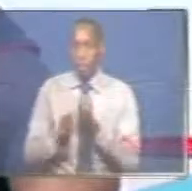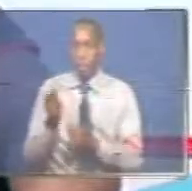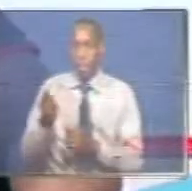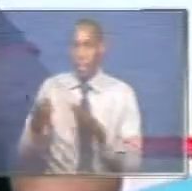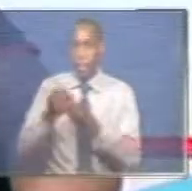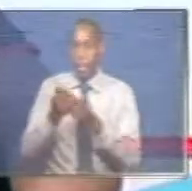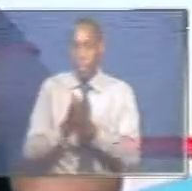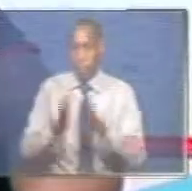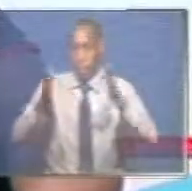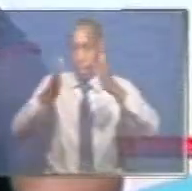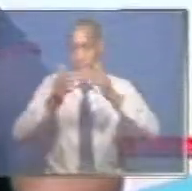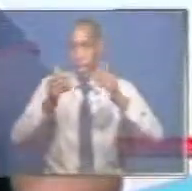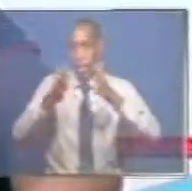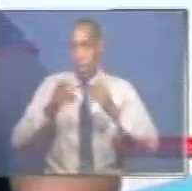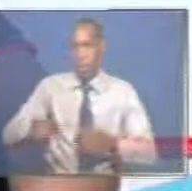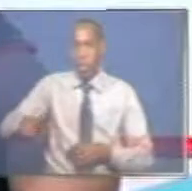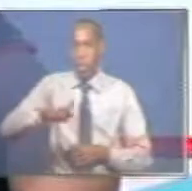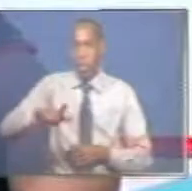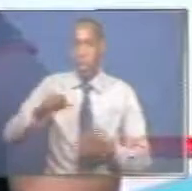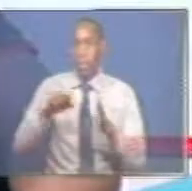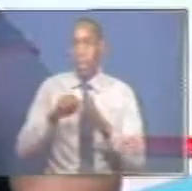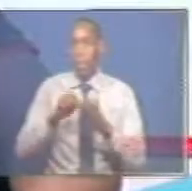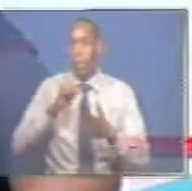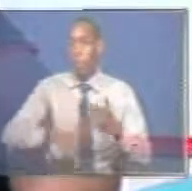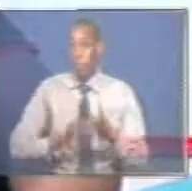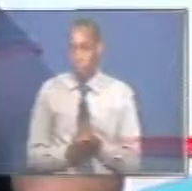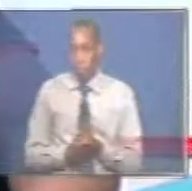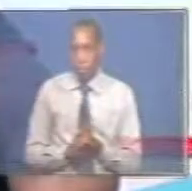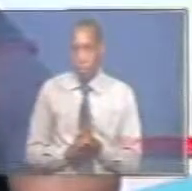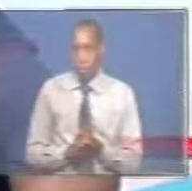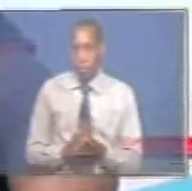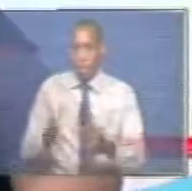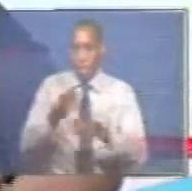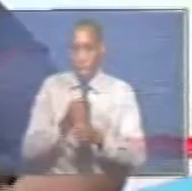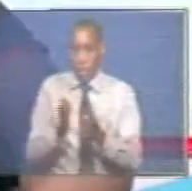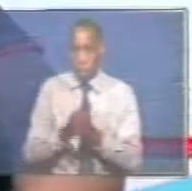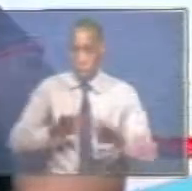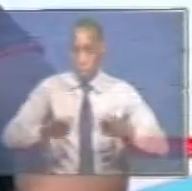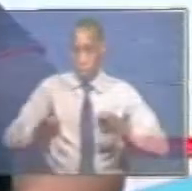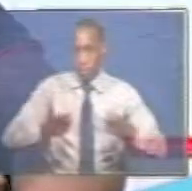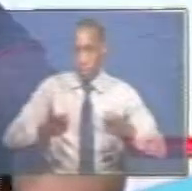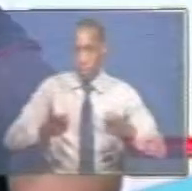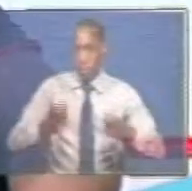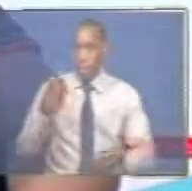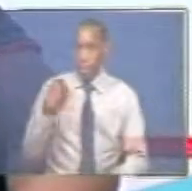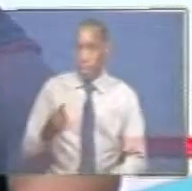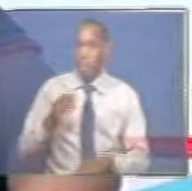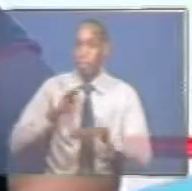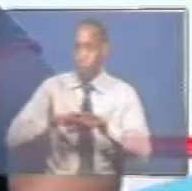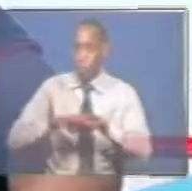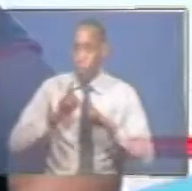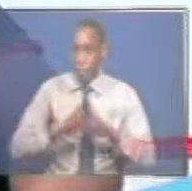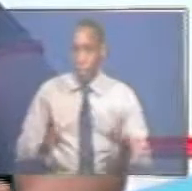So locally, I think the main problem is the organization, the management. Of late, it has been better off,